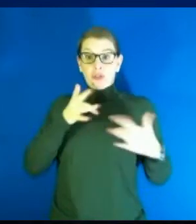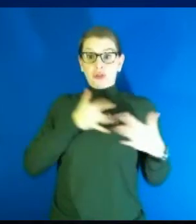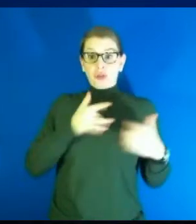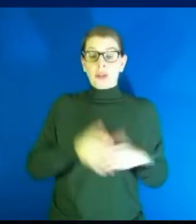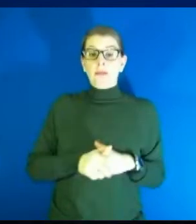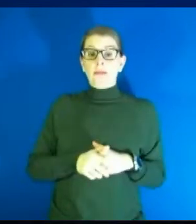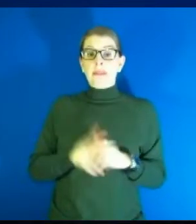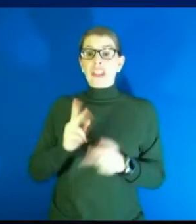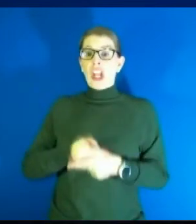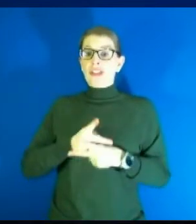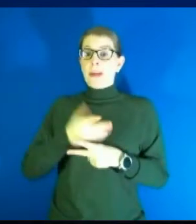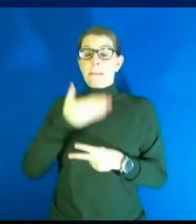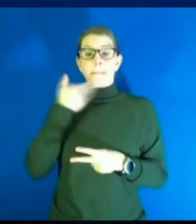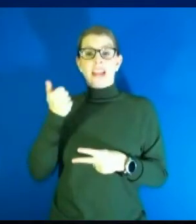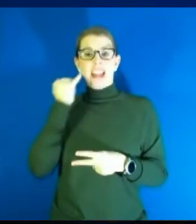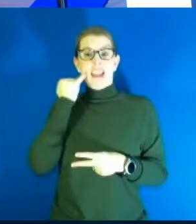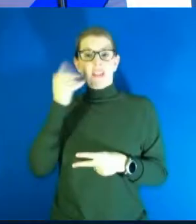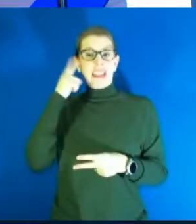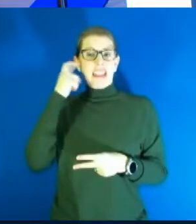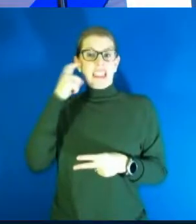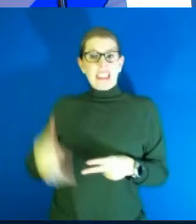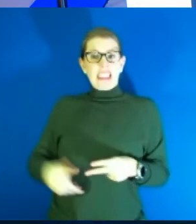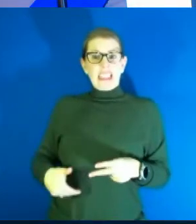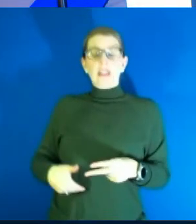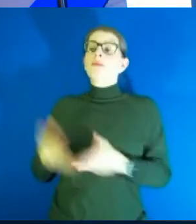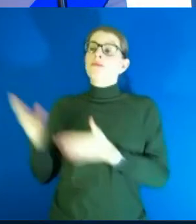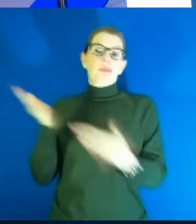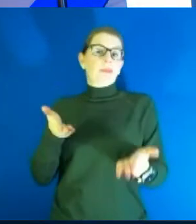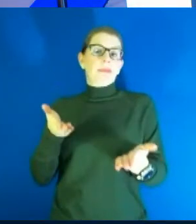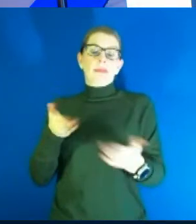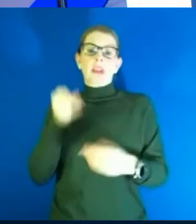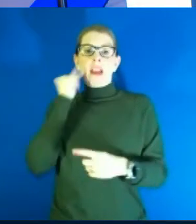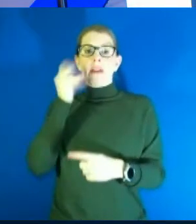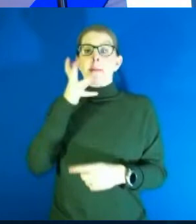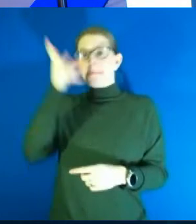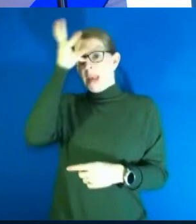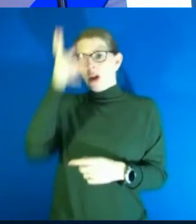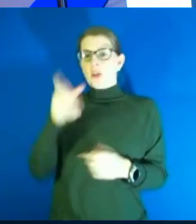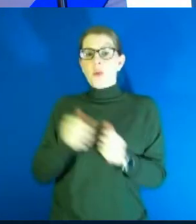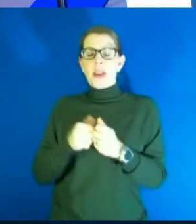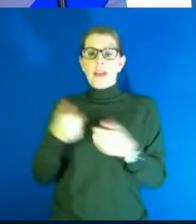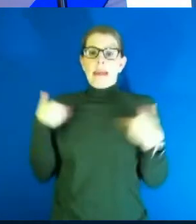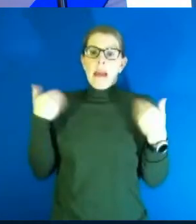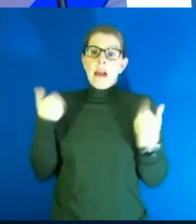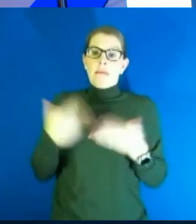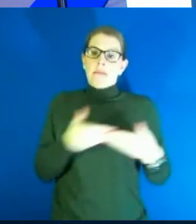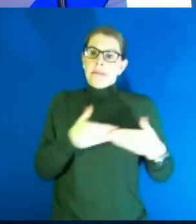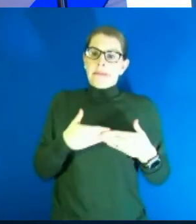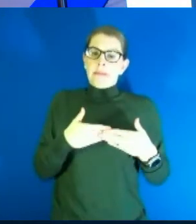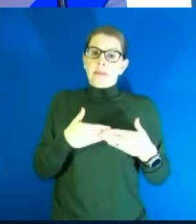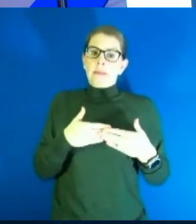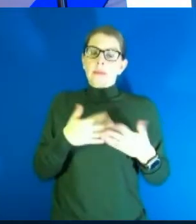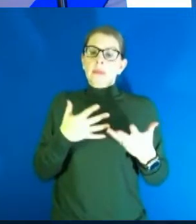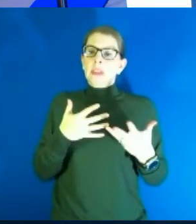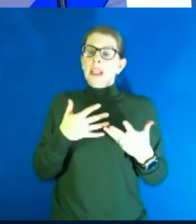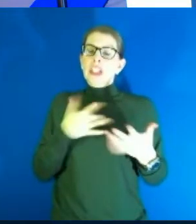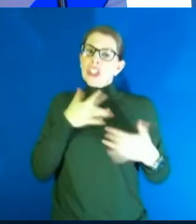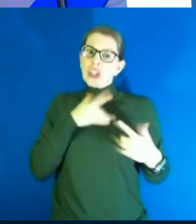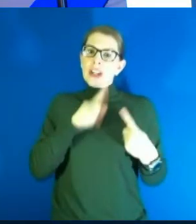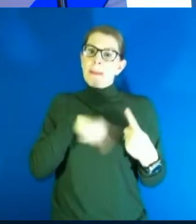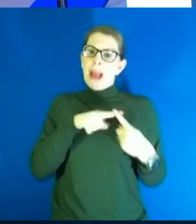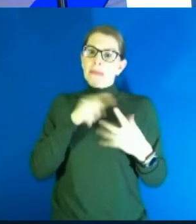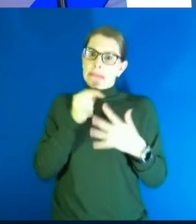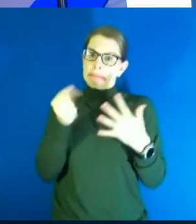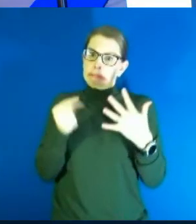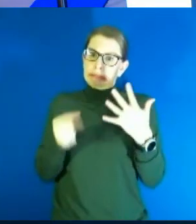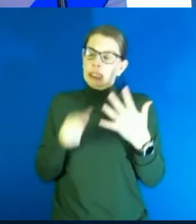is kind of the best answer. Well, let's be honest. If you're a parent with a young kid, you're probably concerned about all sorts of things. Right. It's not easy to